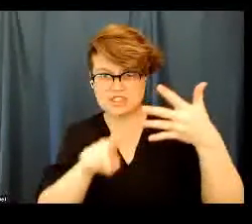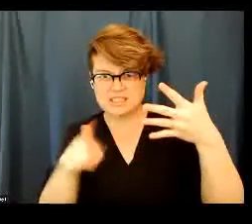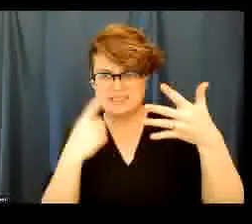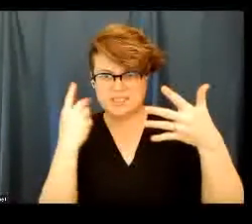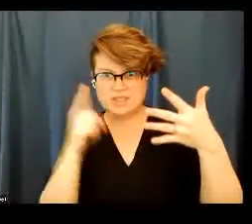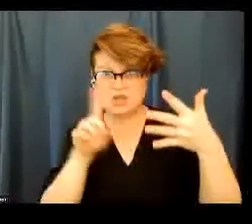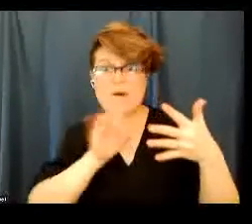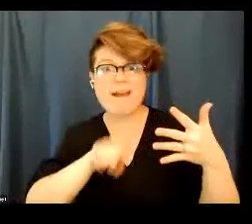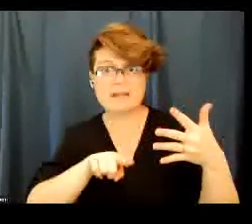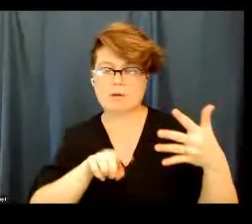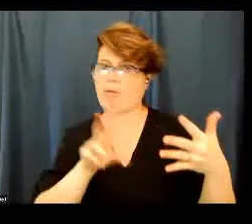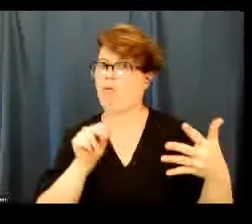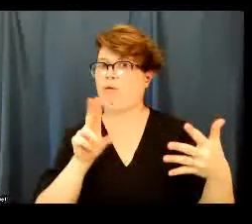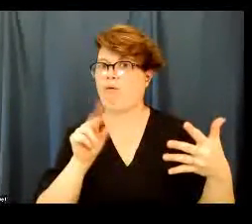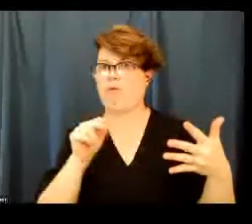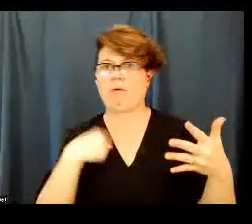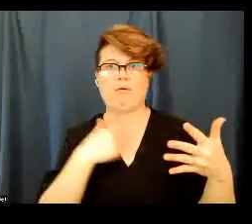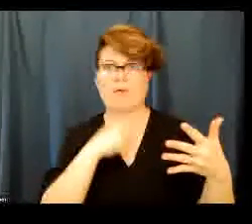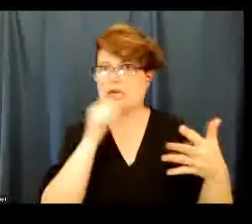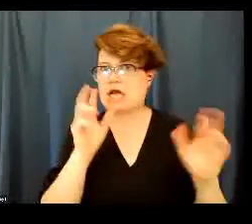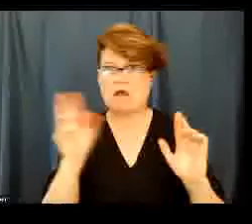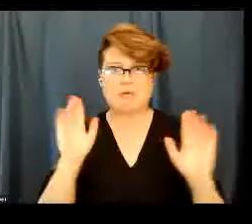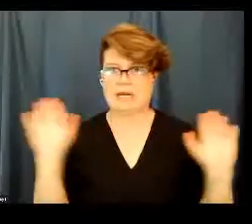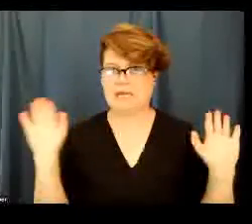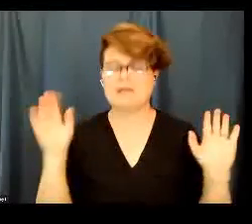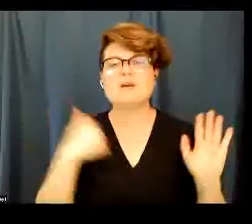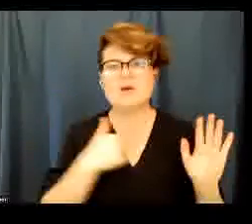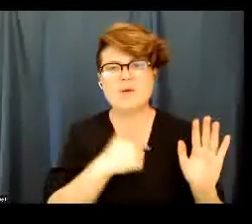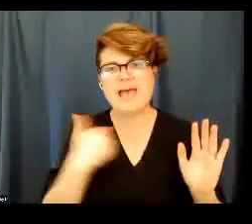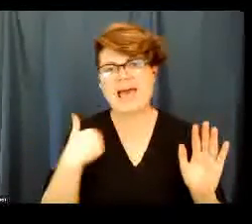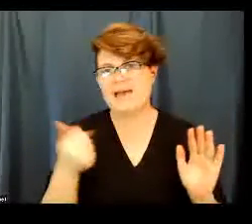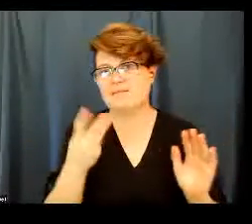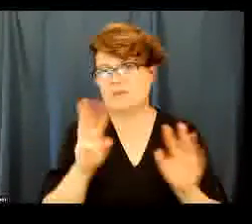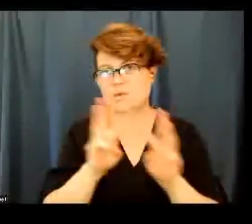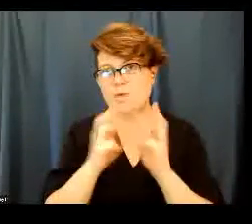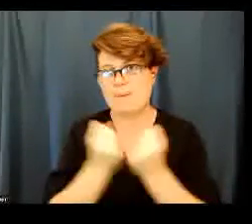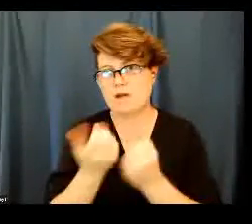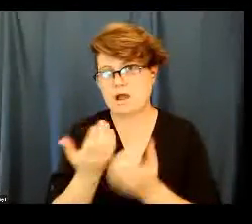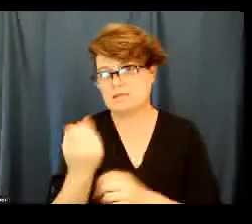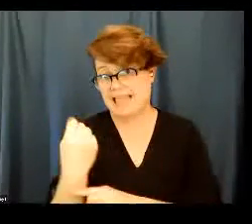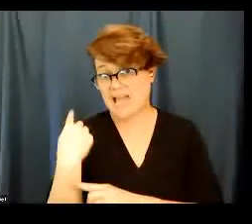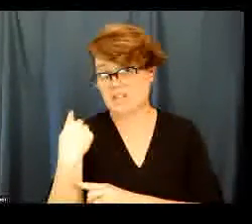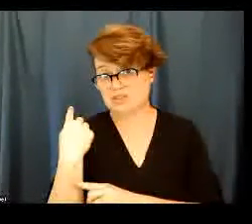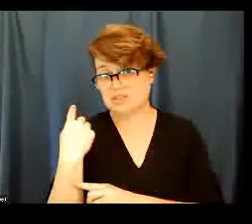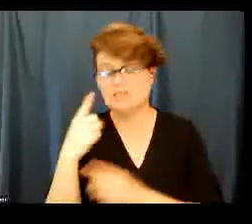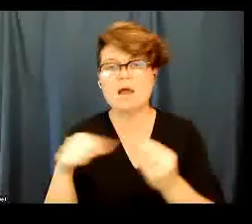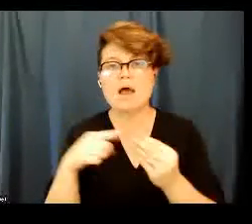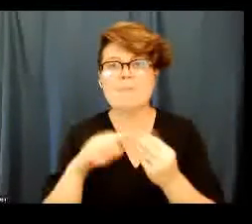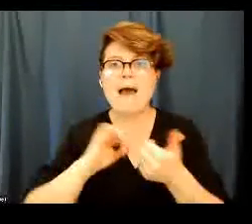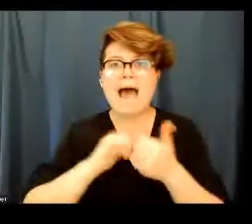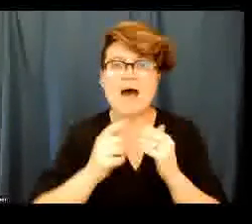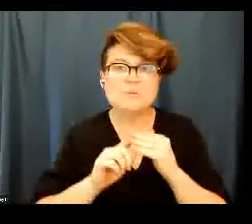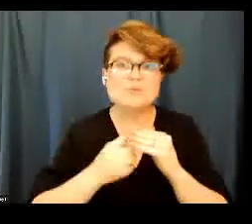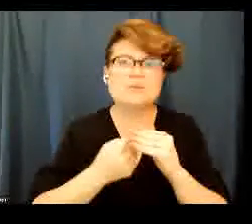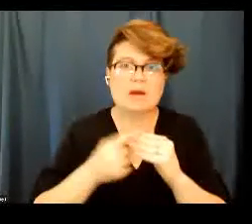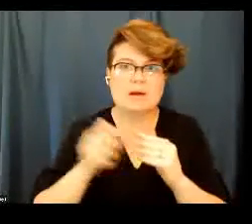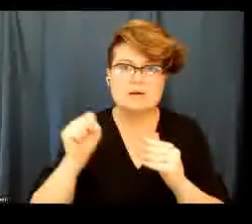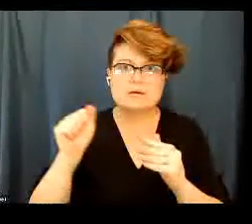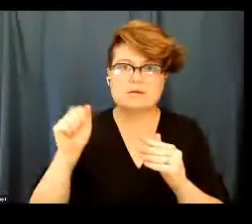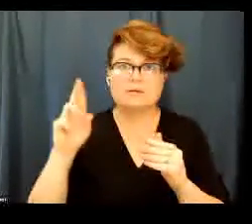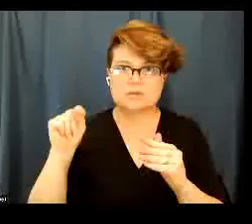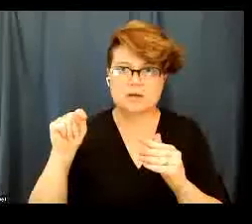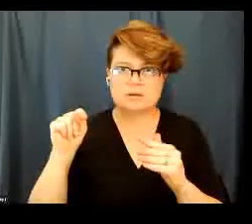on these questions. We did a couple of webinars last year about really starting a sexual assault response